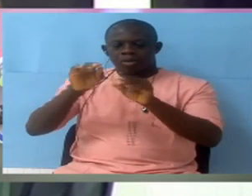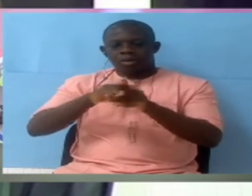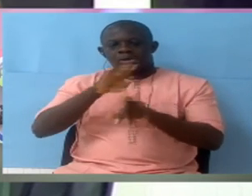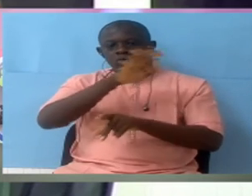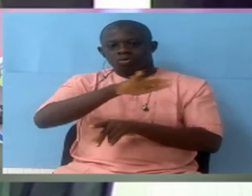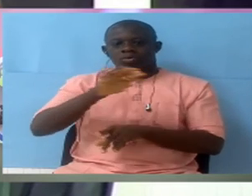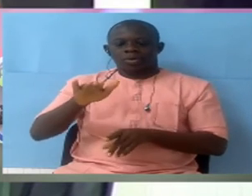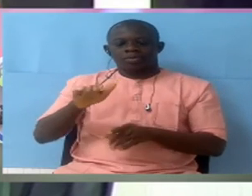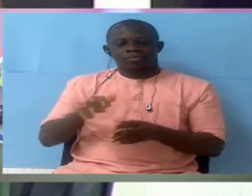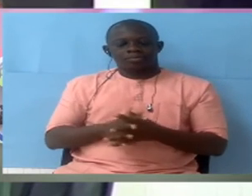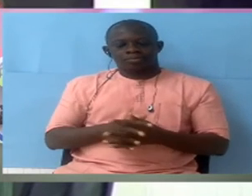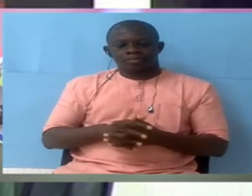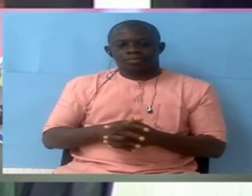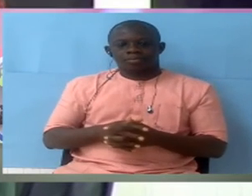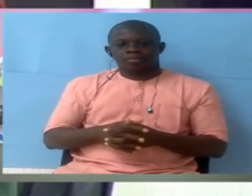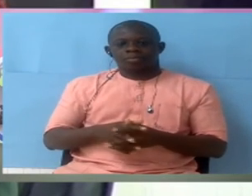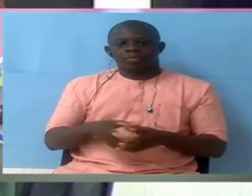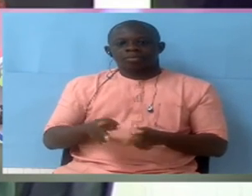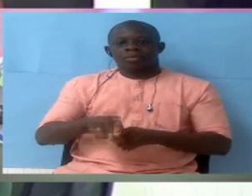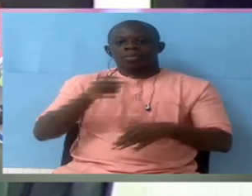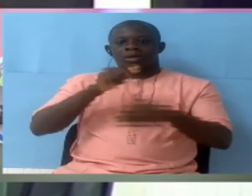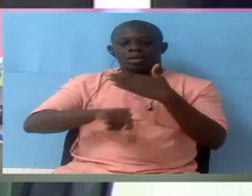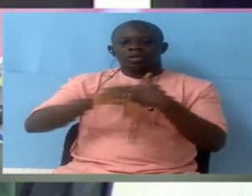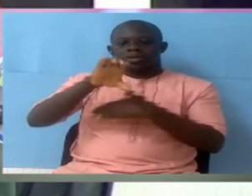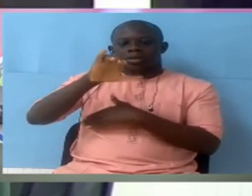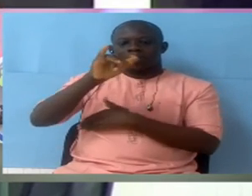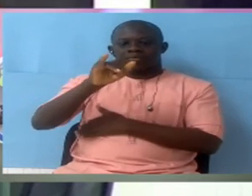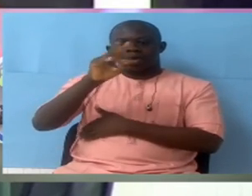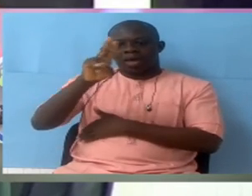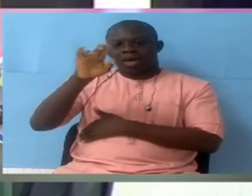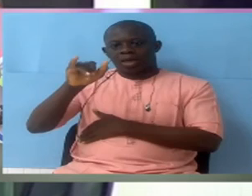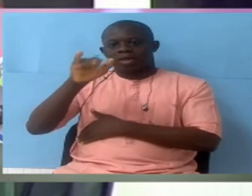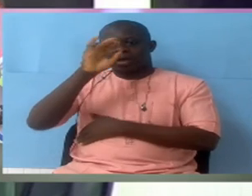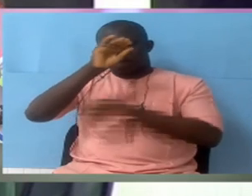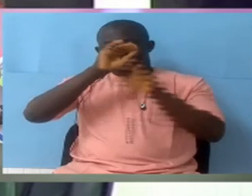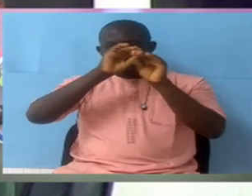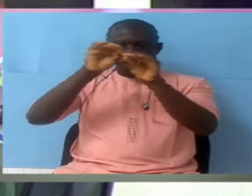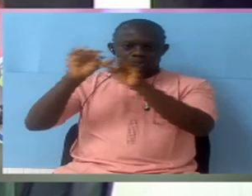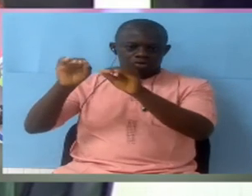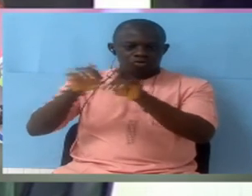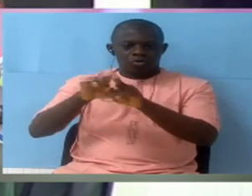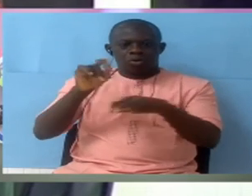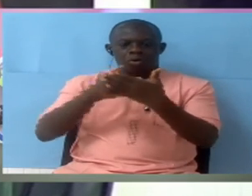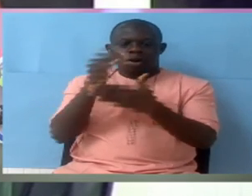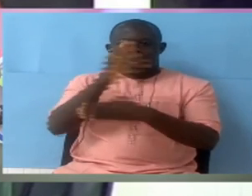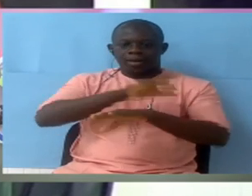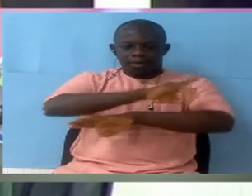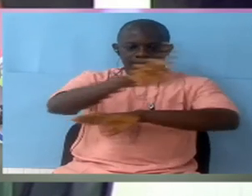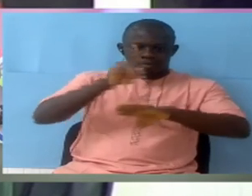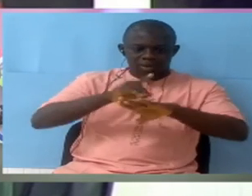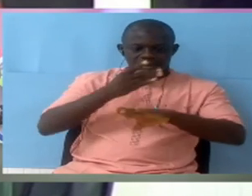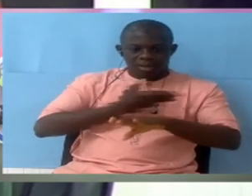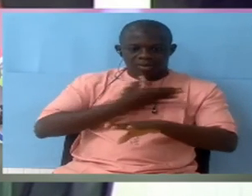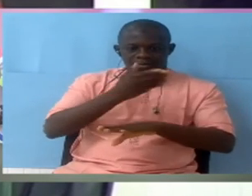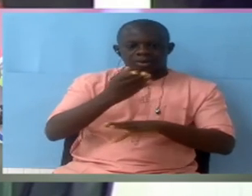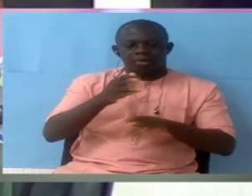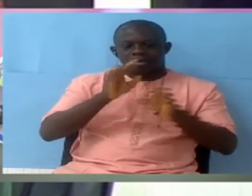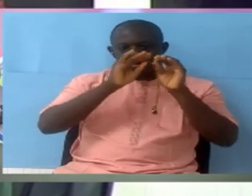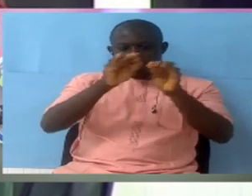in the civic education, wherever it is. With all